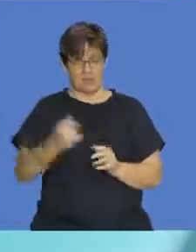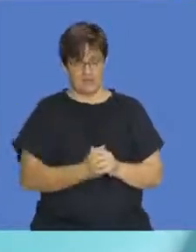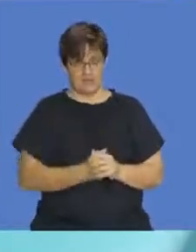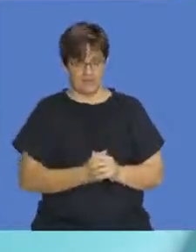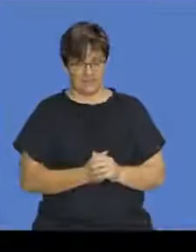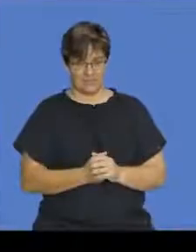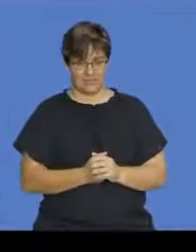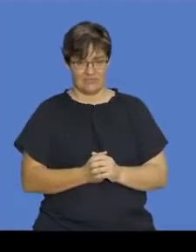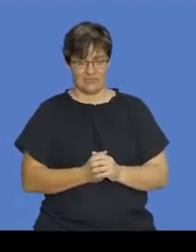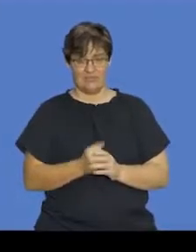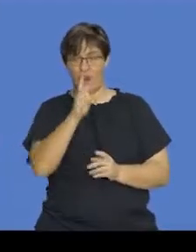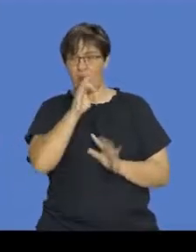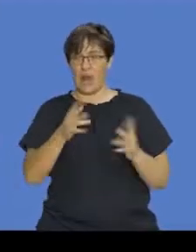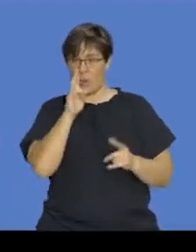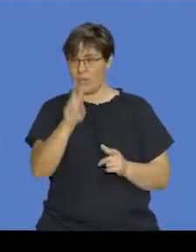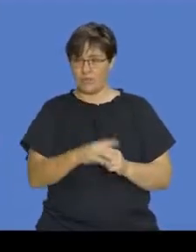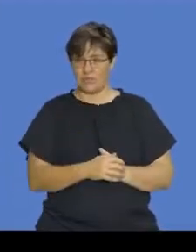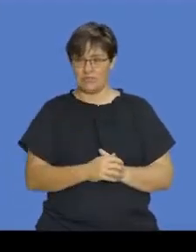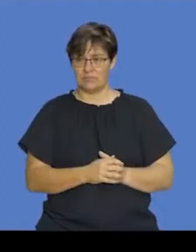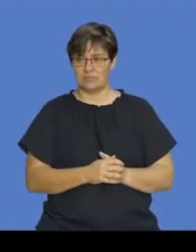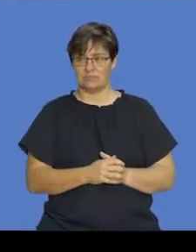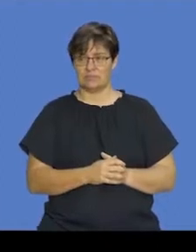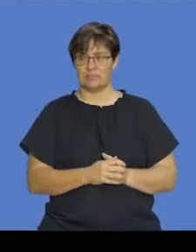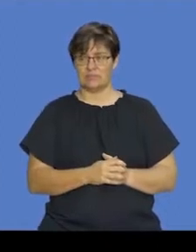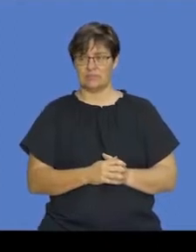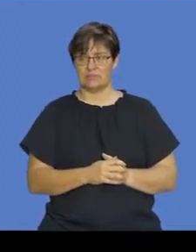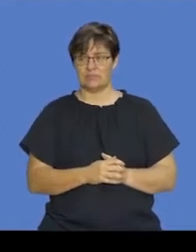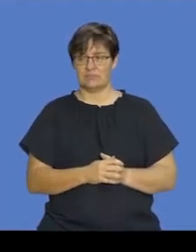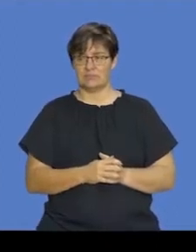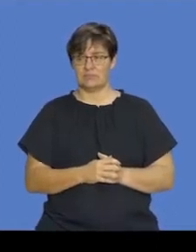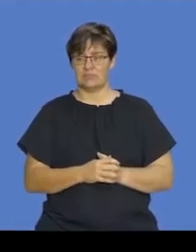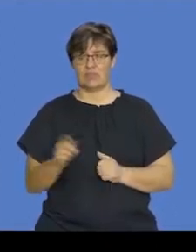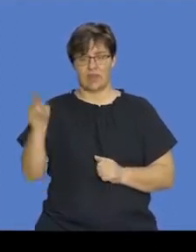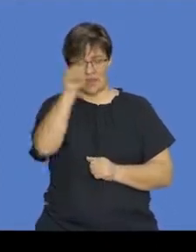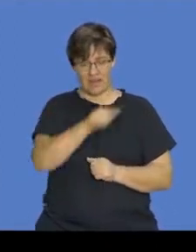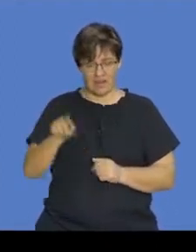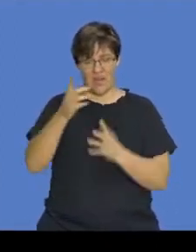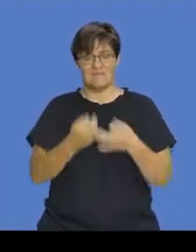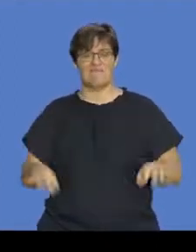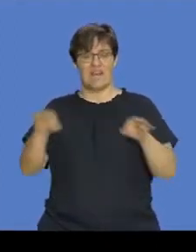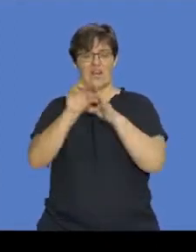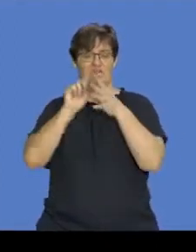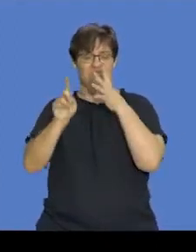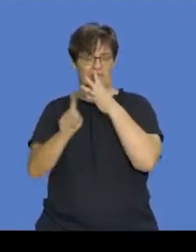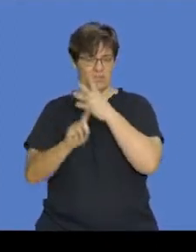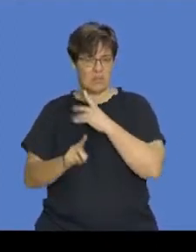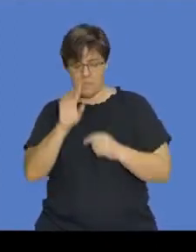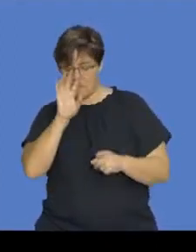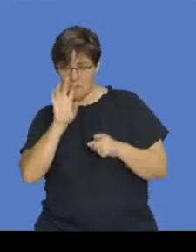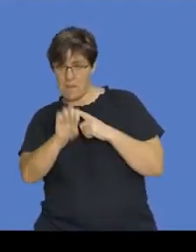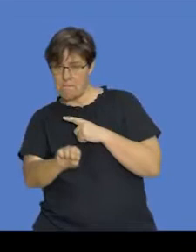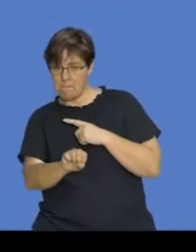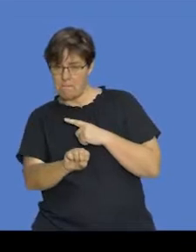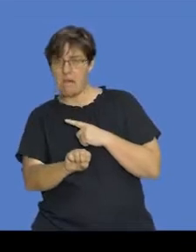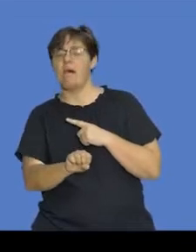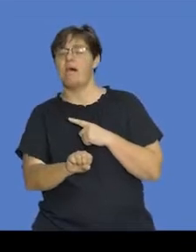look at it in the graphic form. Here we go. There's all our values. And what we recognize